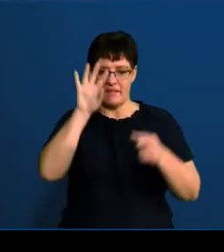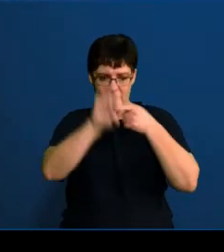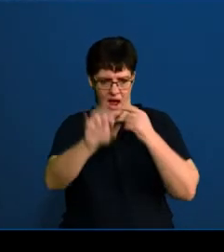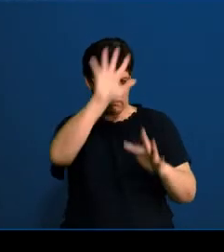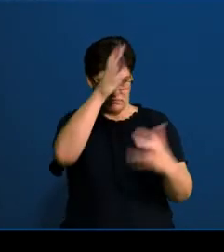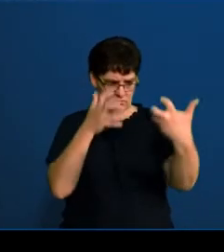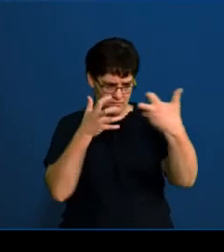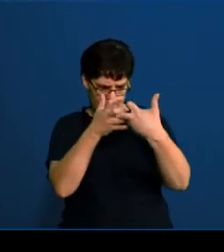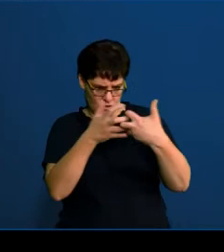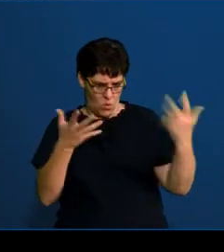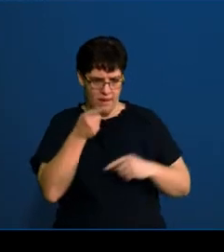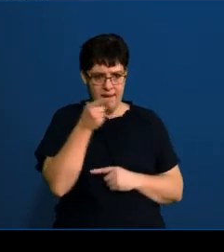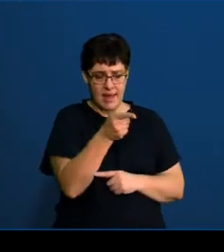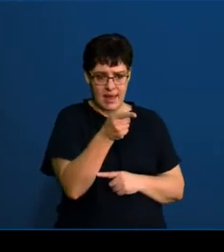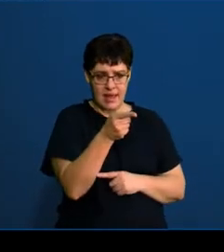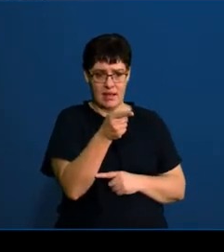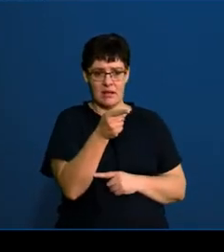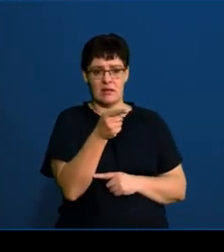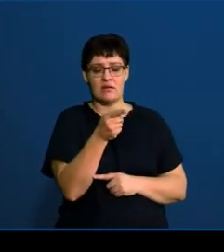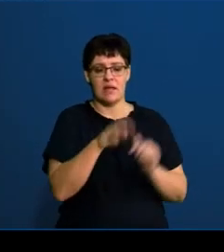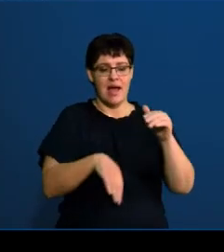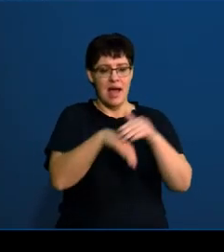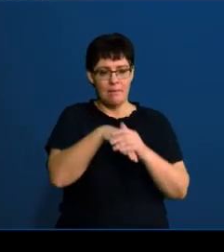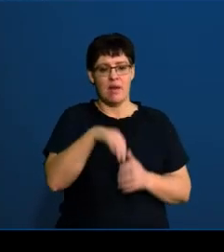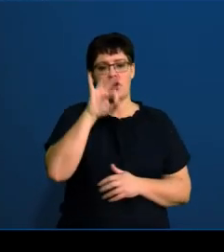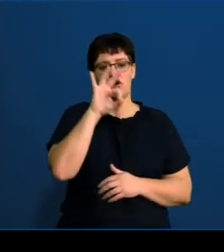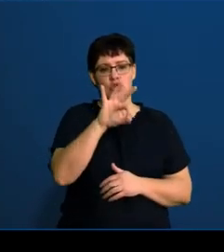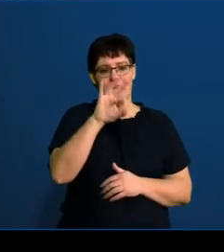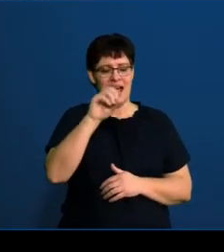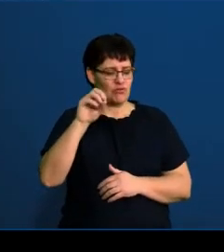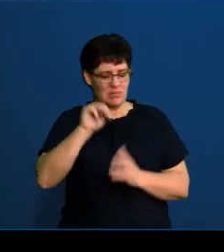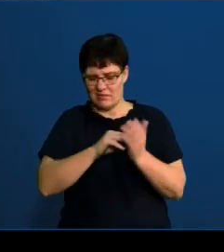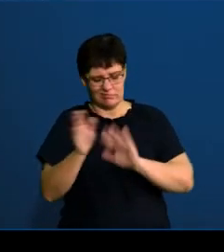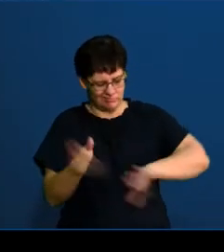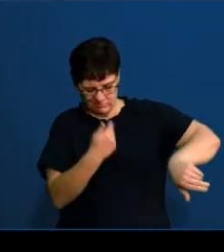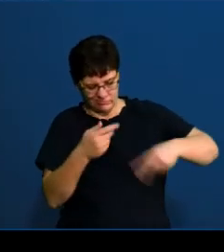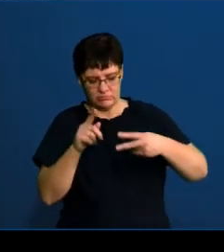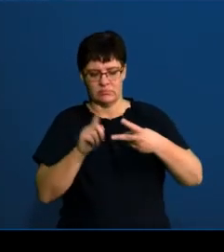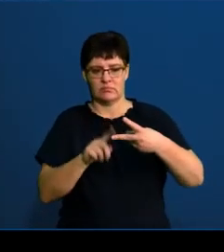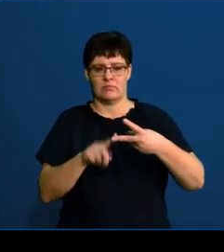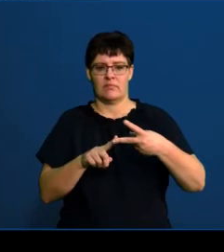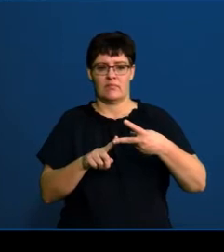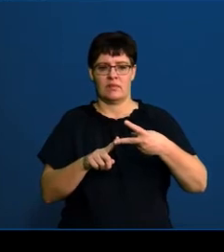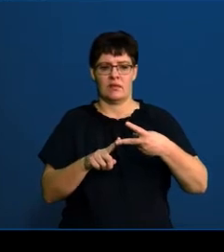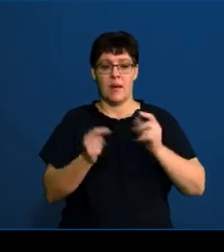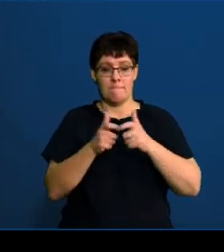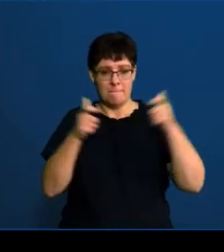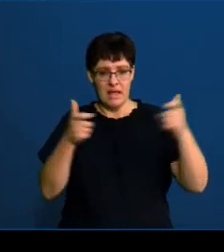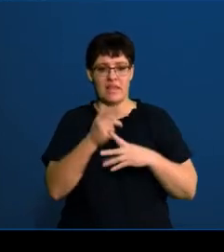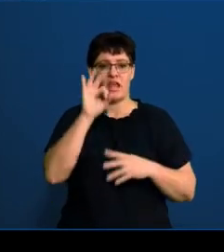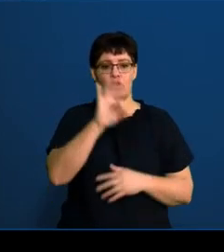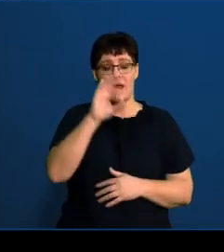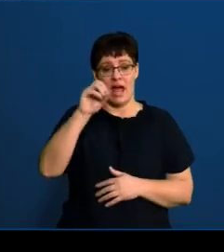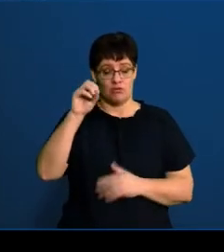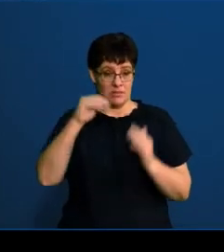fits into this table. So it's up to and including 300 meters squared. That's not it. It is larger than 300 meters,